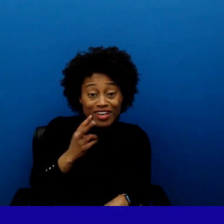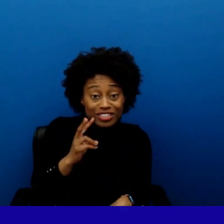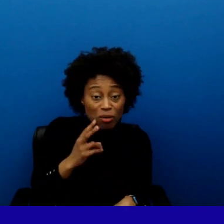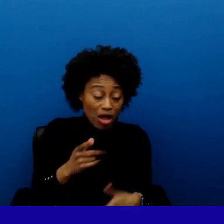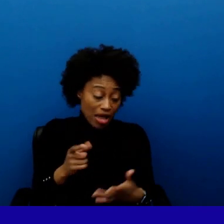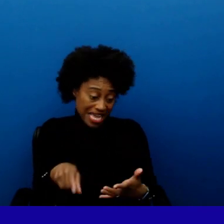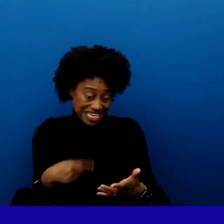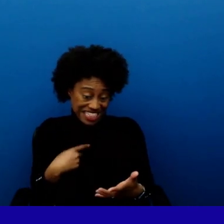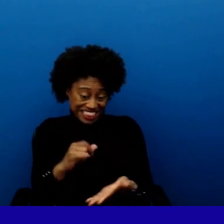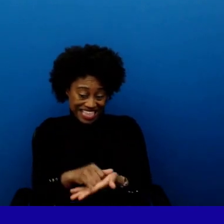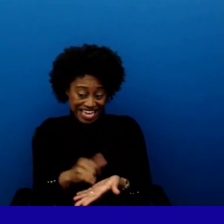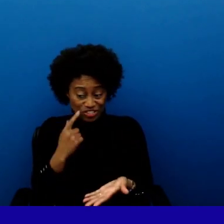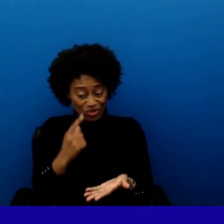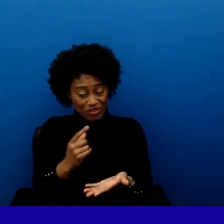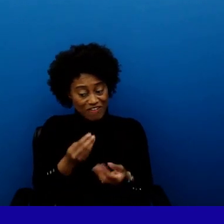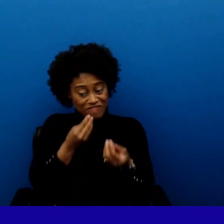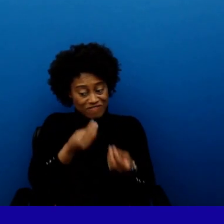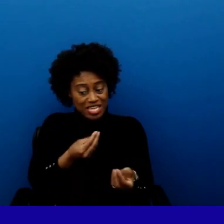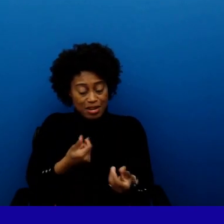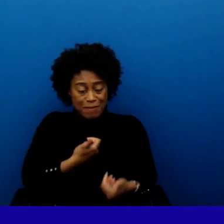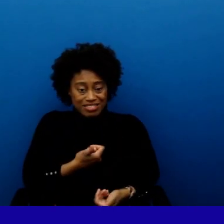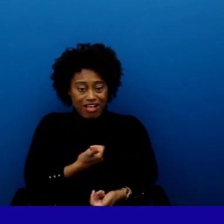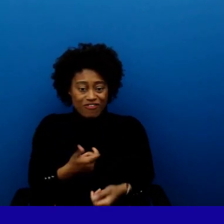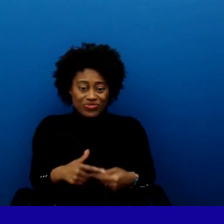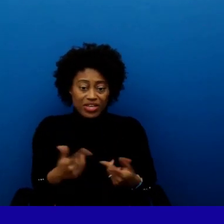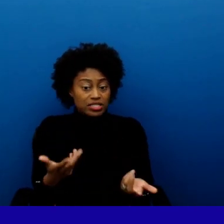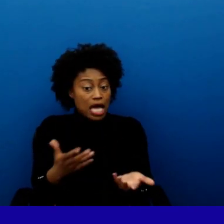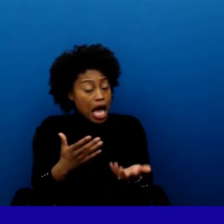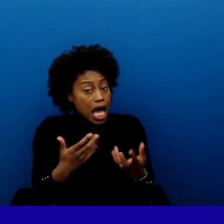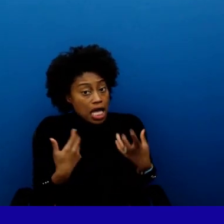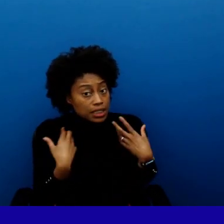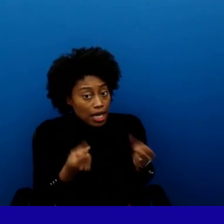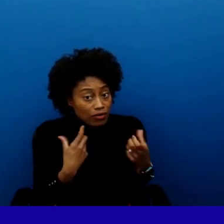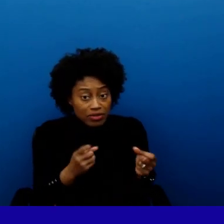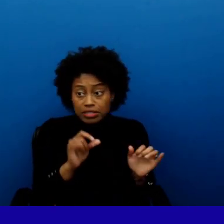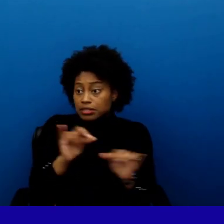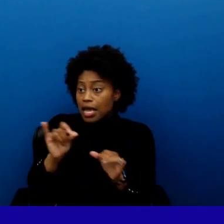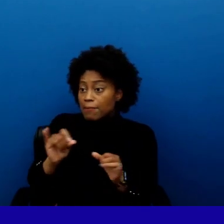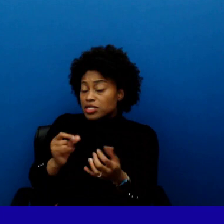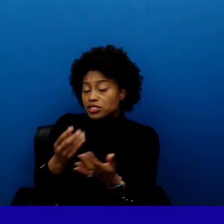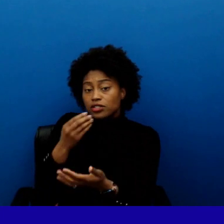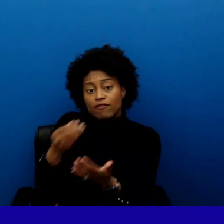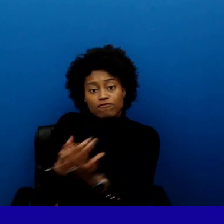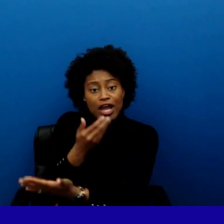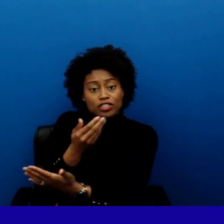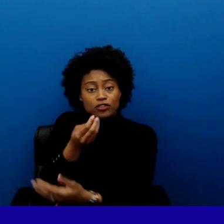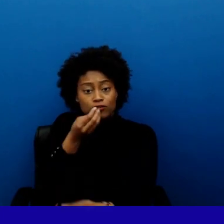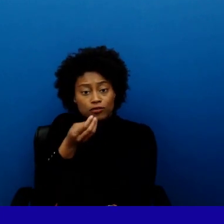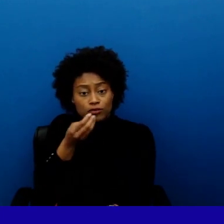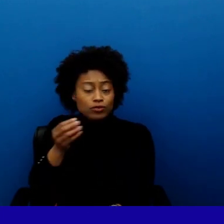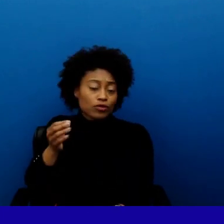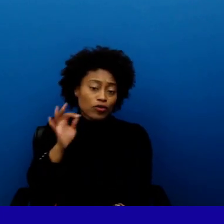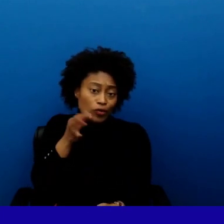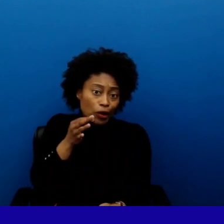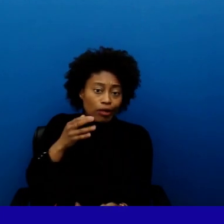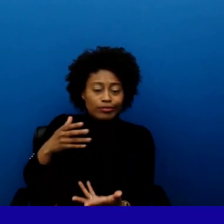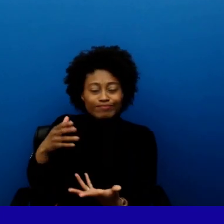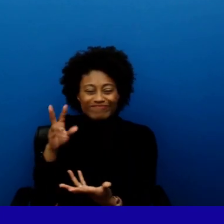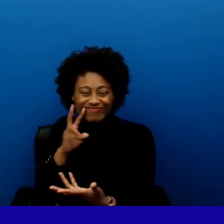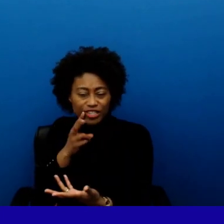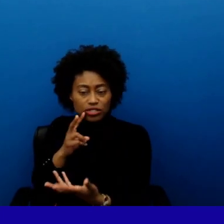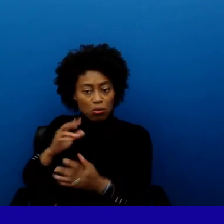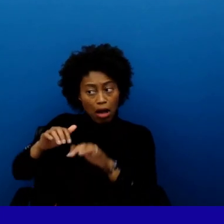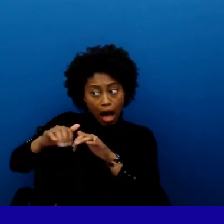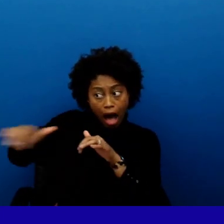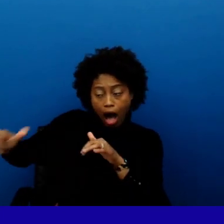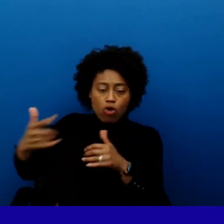do to be able to feed yourself, they're just as healthy, if not healthier, than the ones that are in the fresh food aisle. Do what you need to do. And